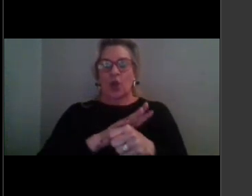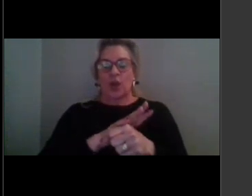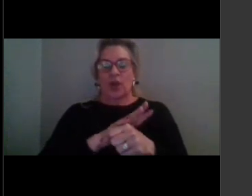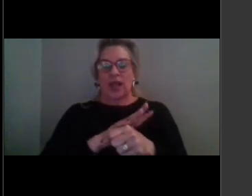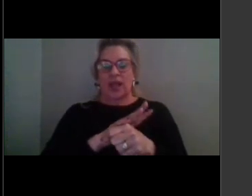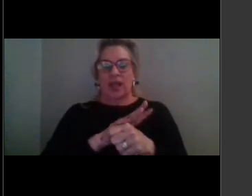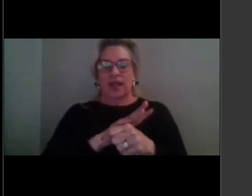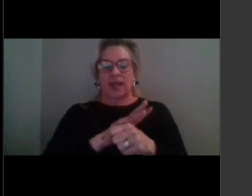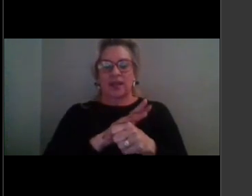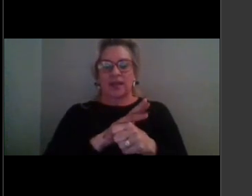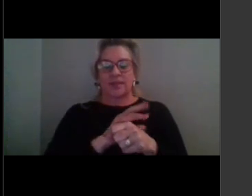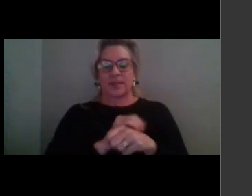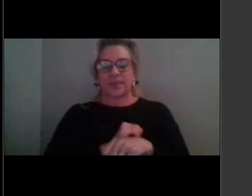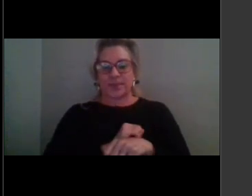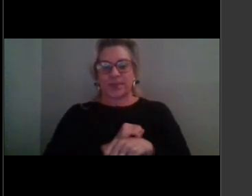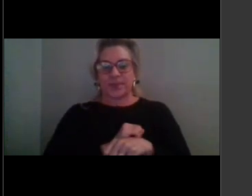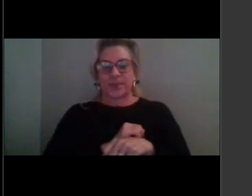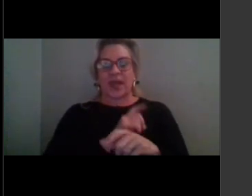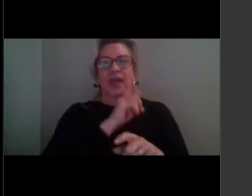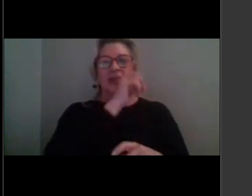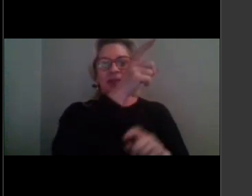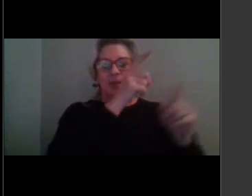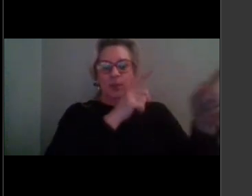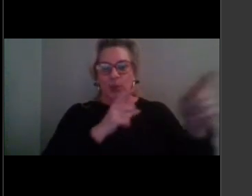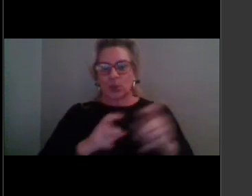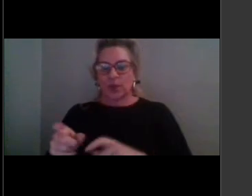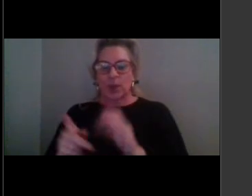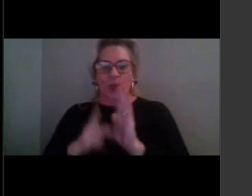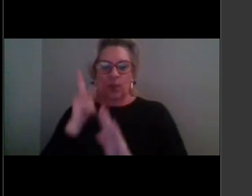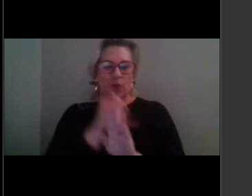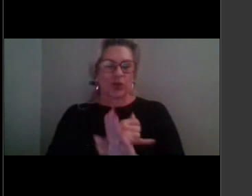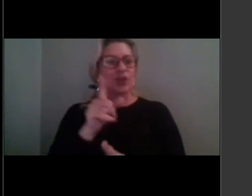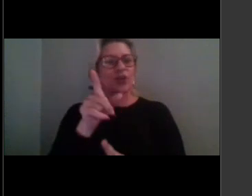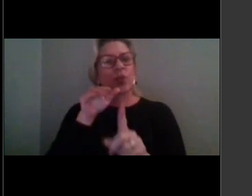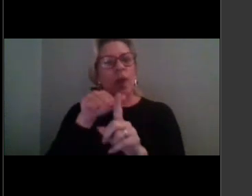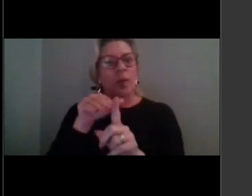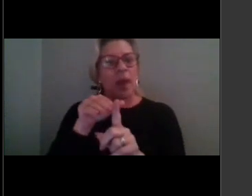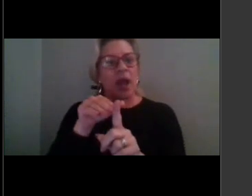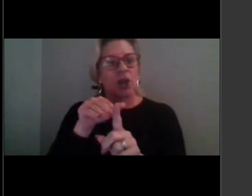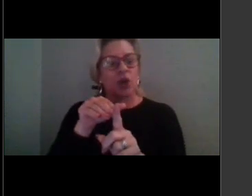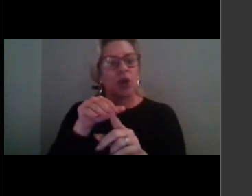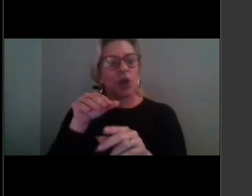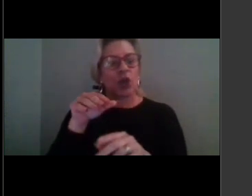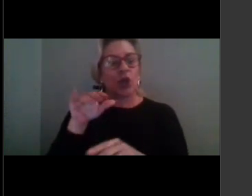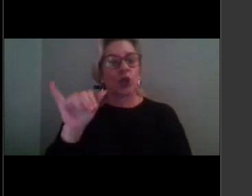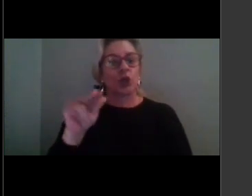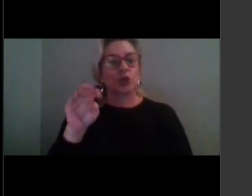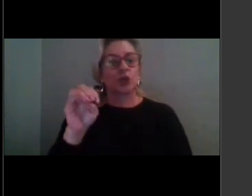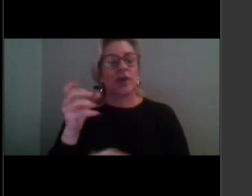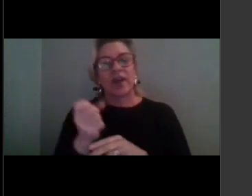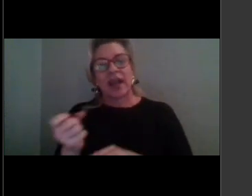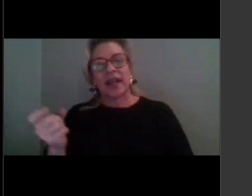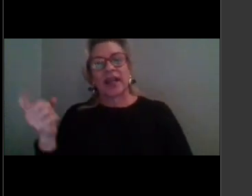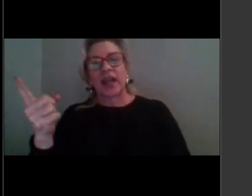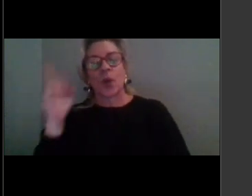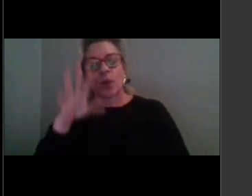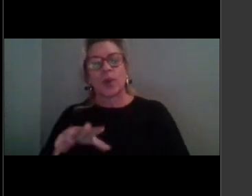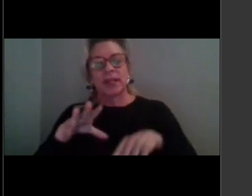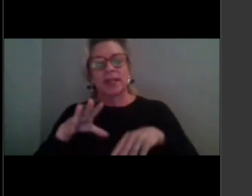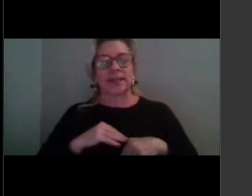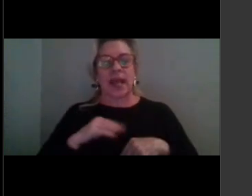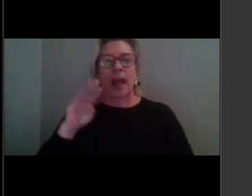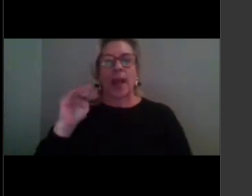projects. And just as a reminder, in June of next year, we will be adopting the